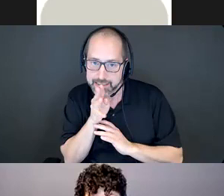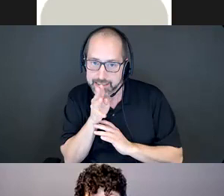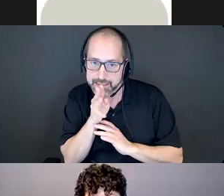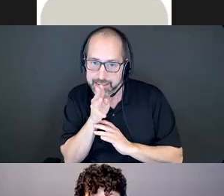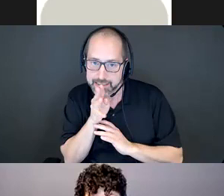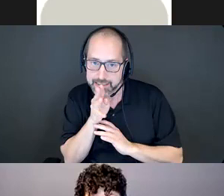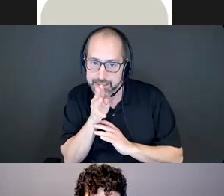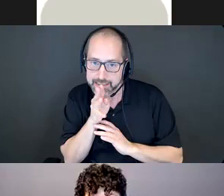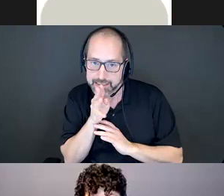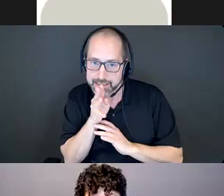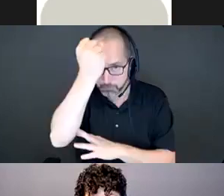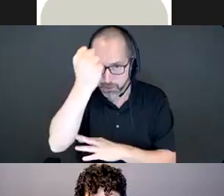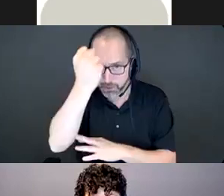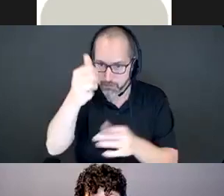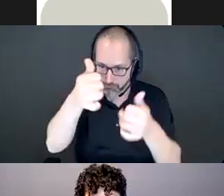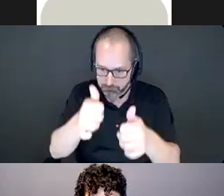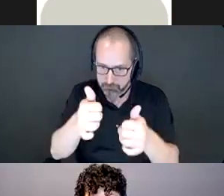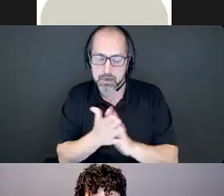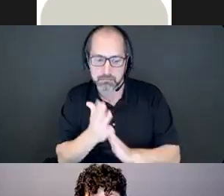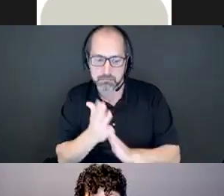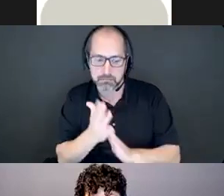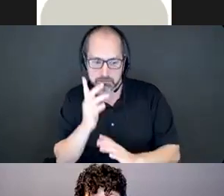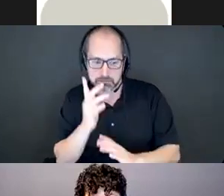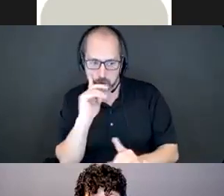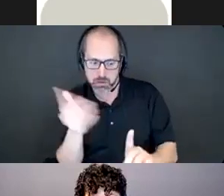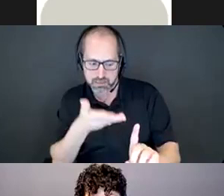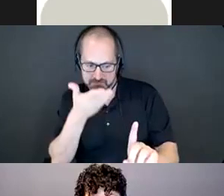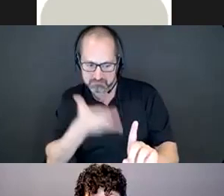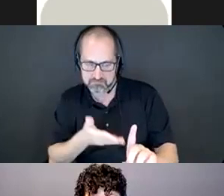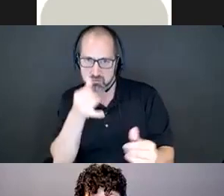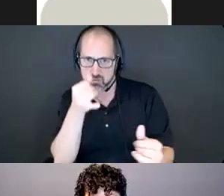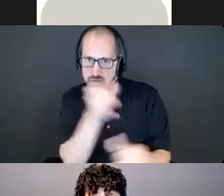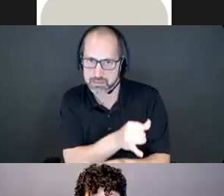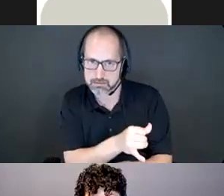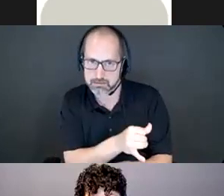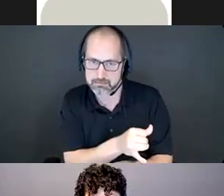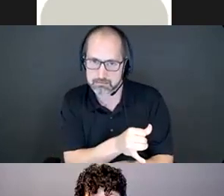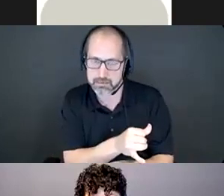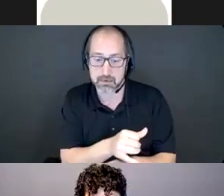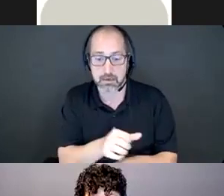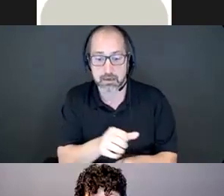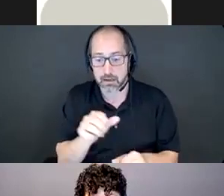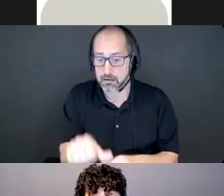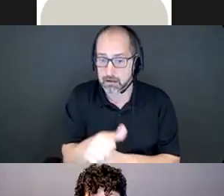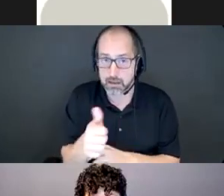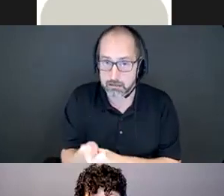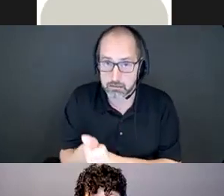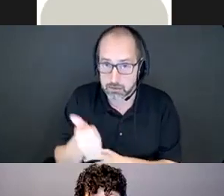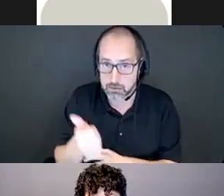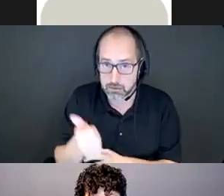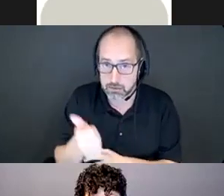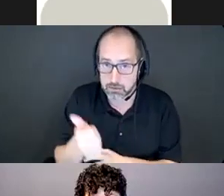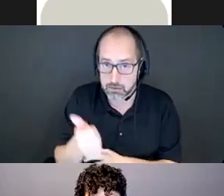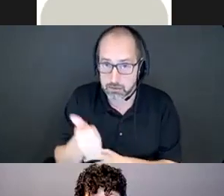of intoxication. And again, remember, these things can be mimicked by other illnesses that and diseases that older